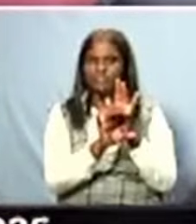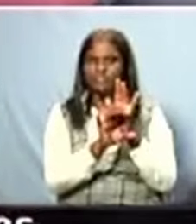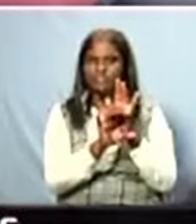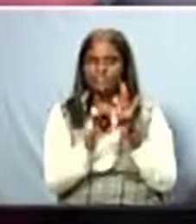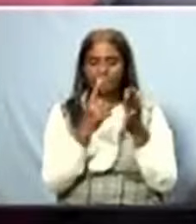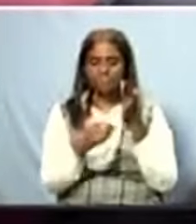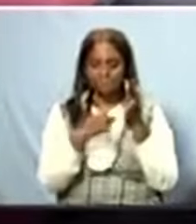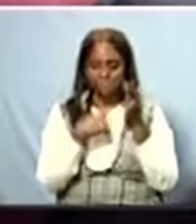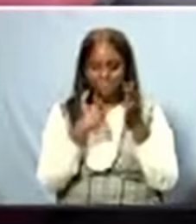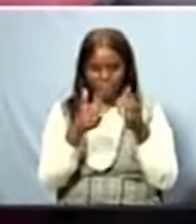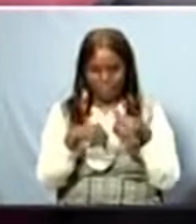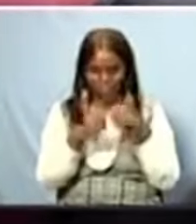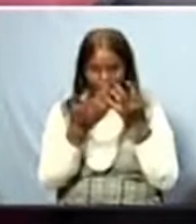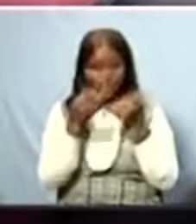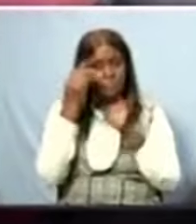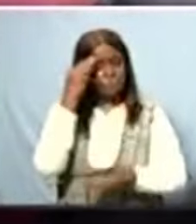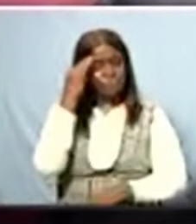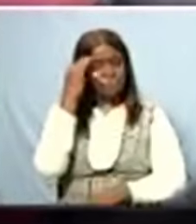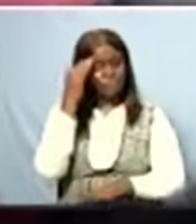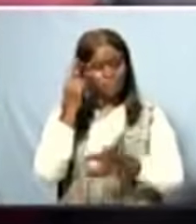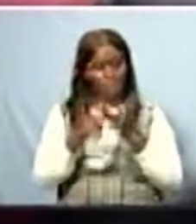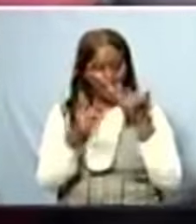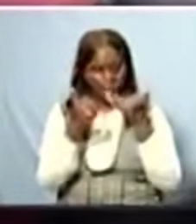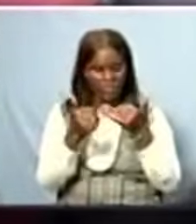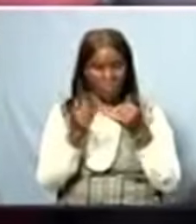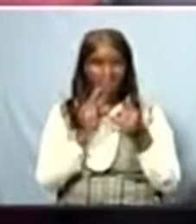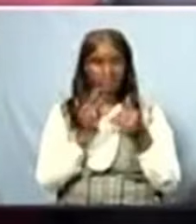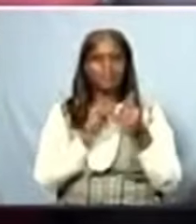What I want to find out here, what is it that